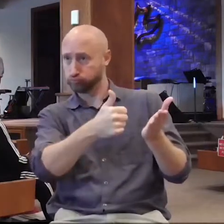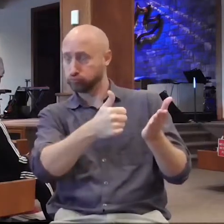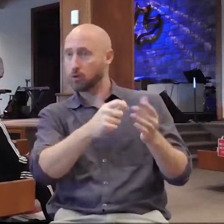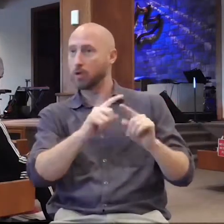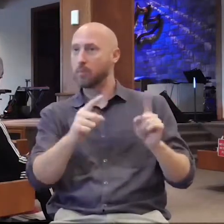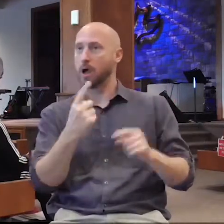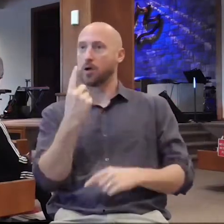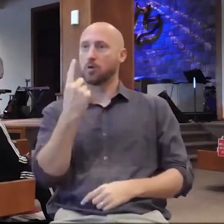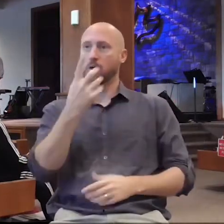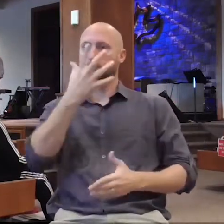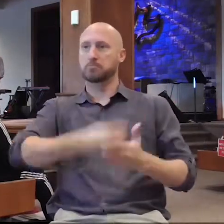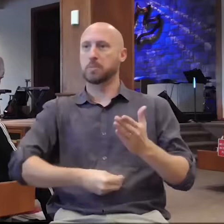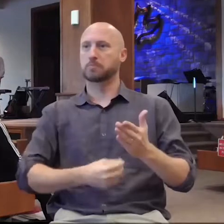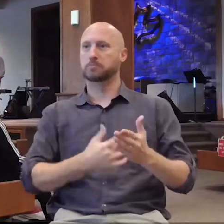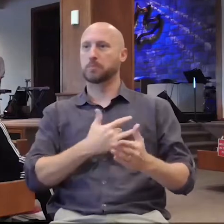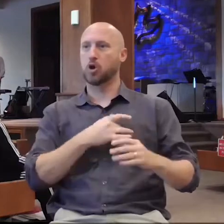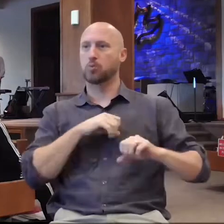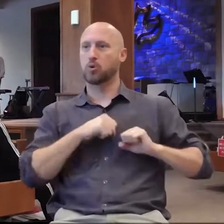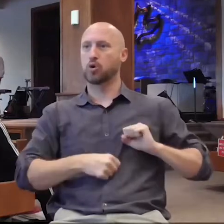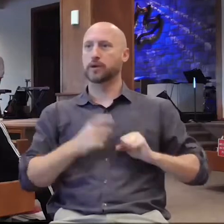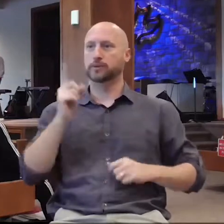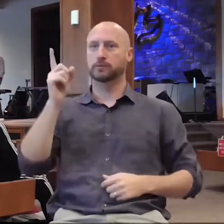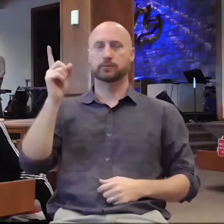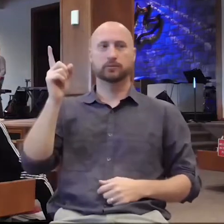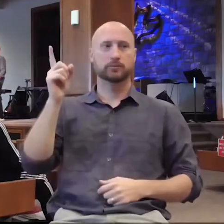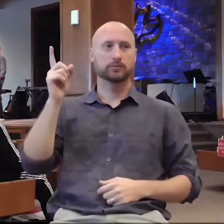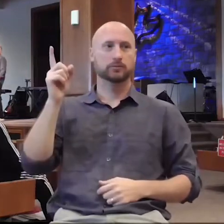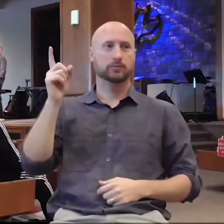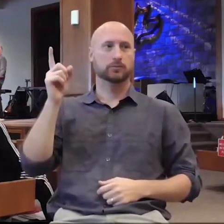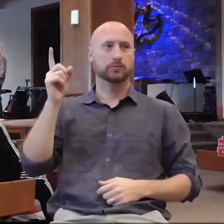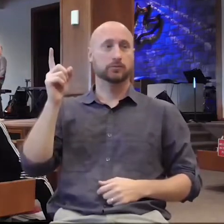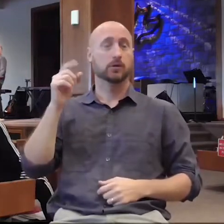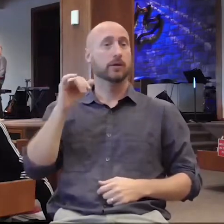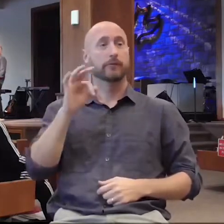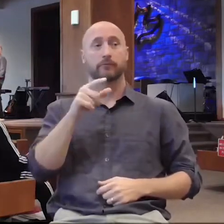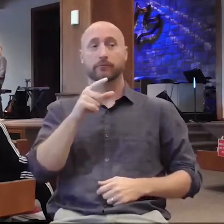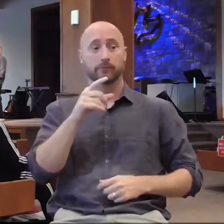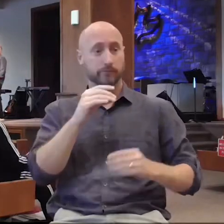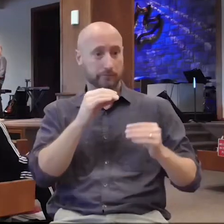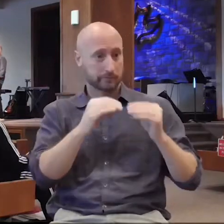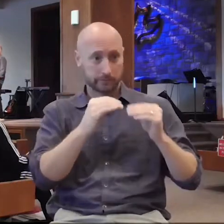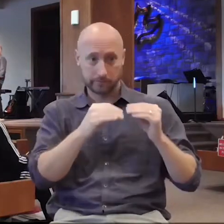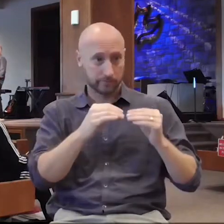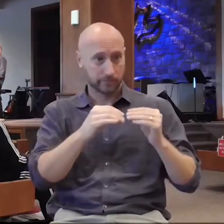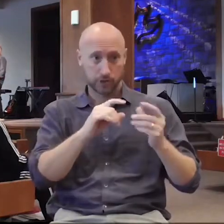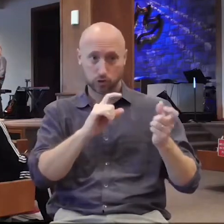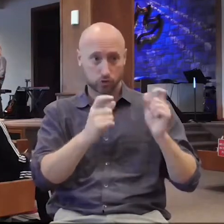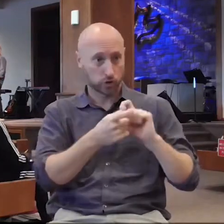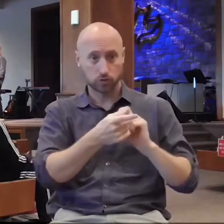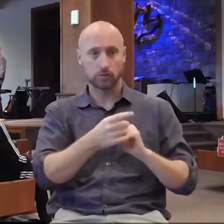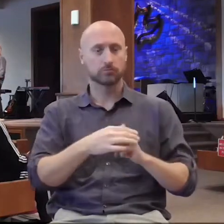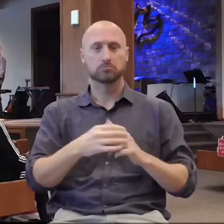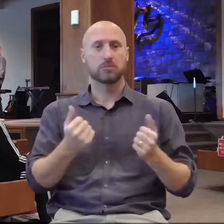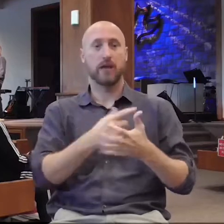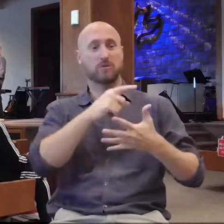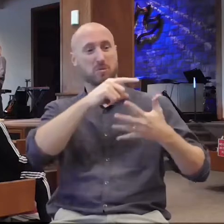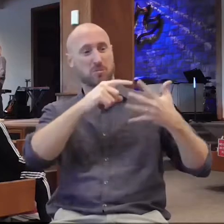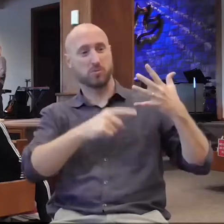But there's something here that's breaking my heart, because if it doesn't get corrected, all the rest of it will